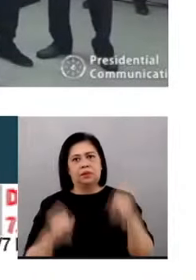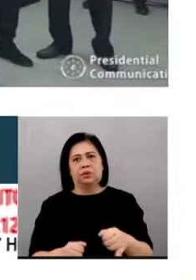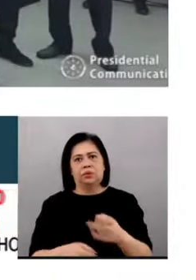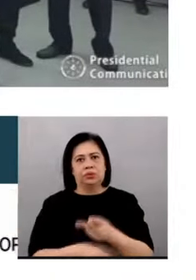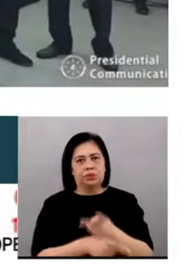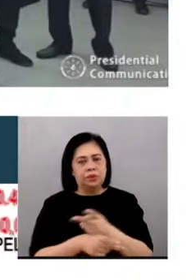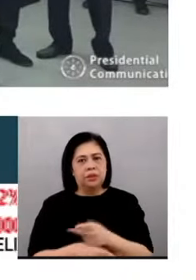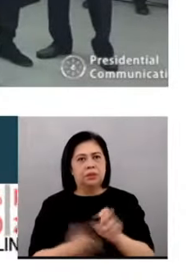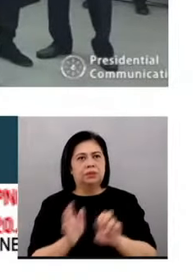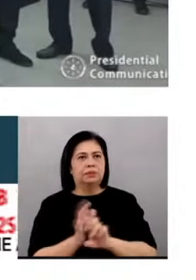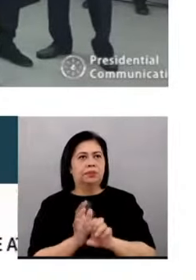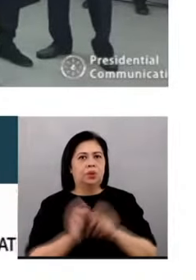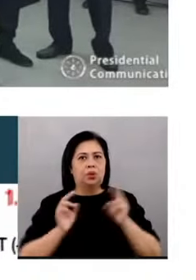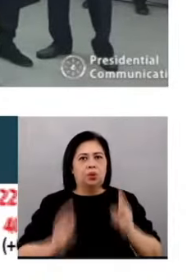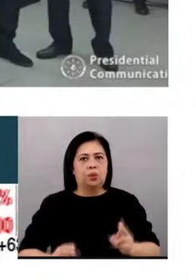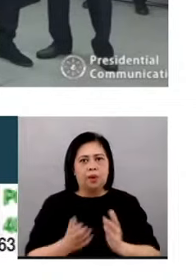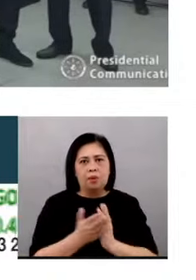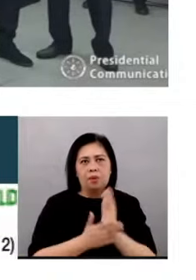human rights.